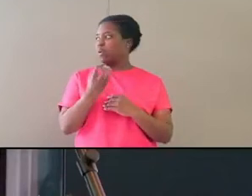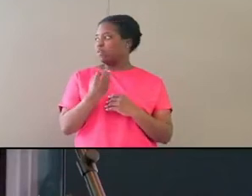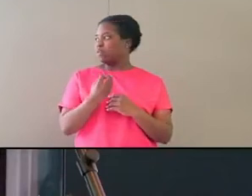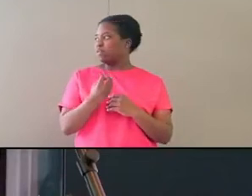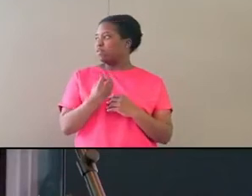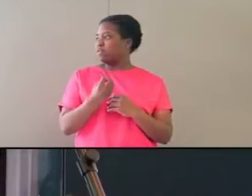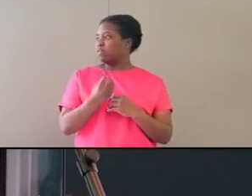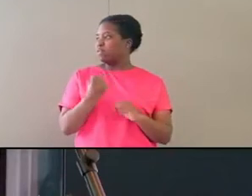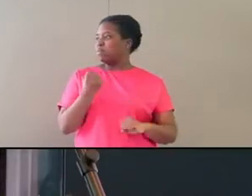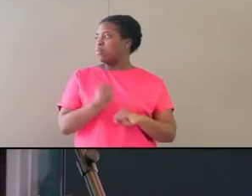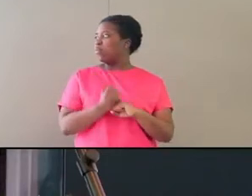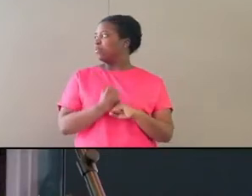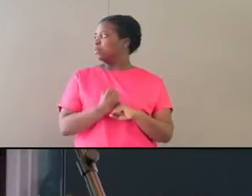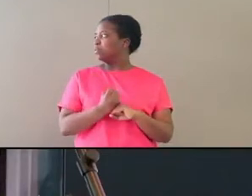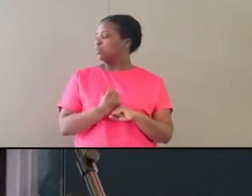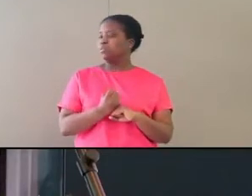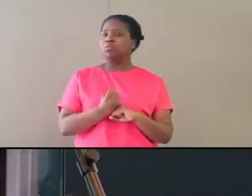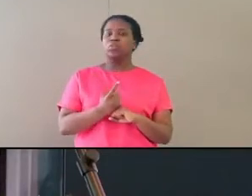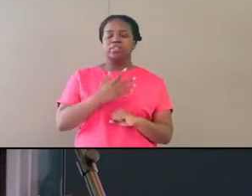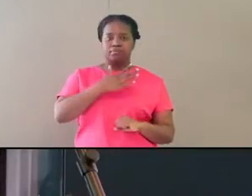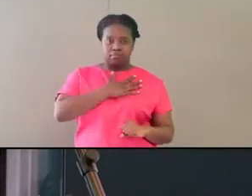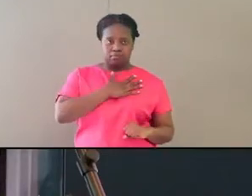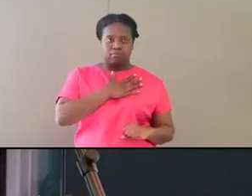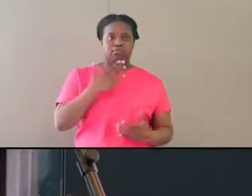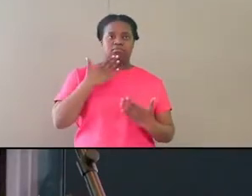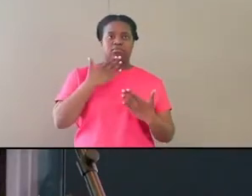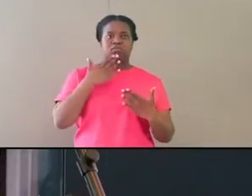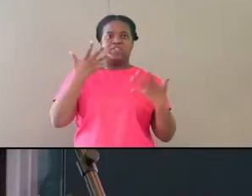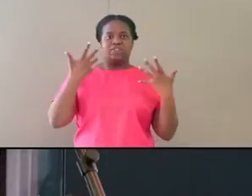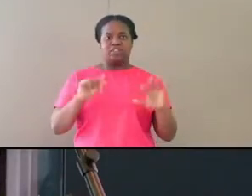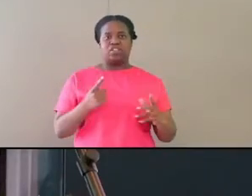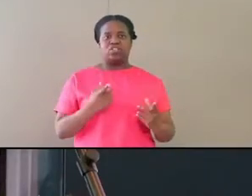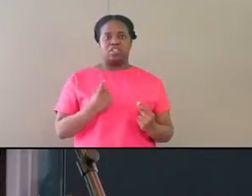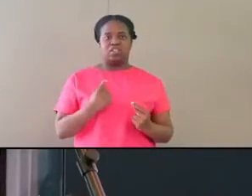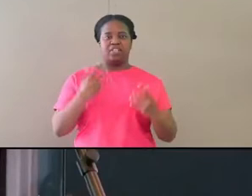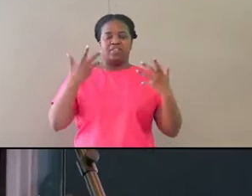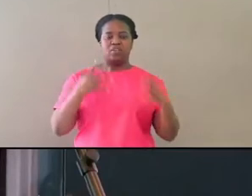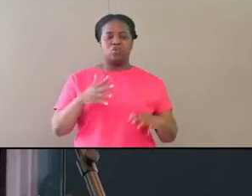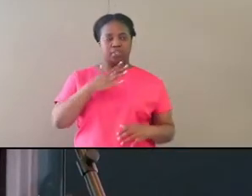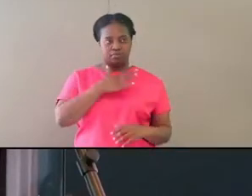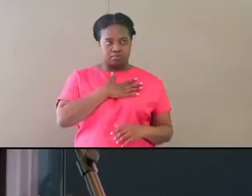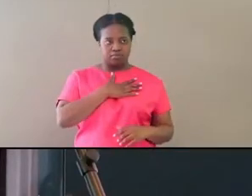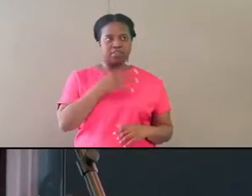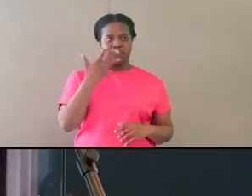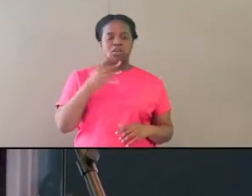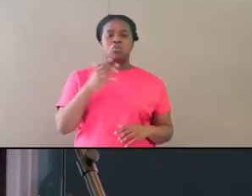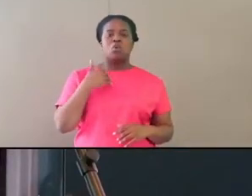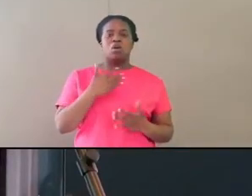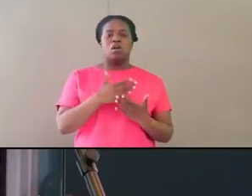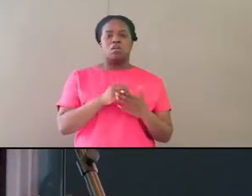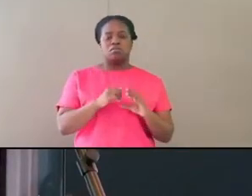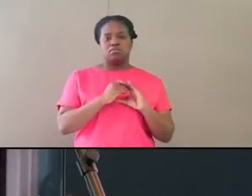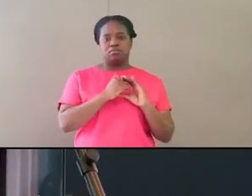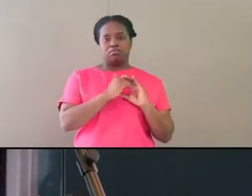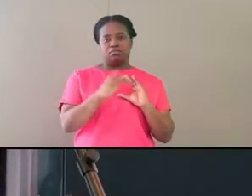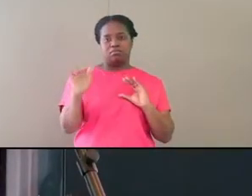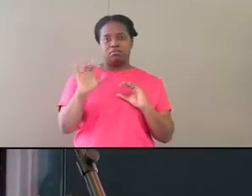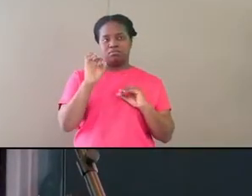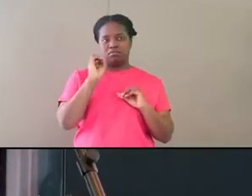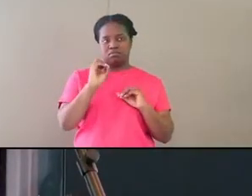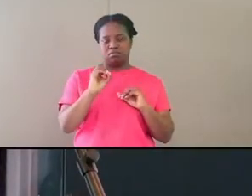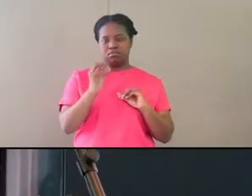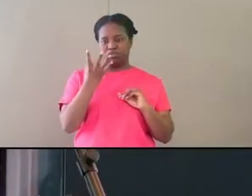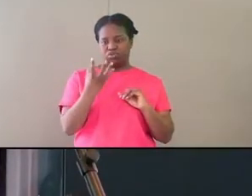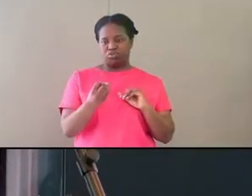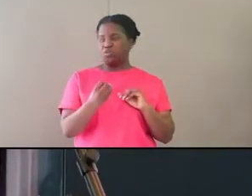message of support and we appreciate the fact that he's done the message of support and we acknowledge that message we'll share it with everybody it's actually on the ESA